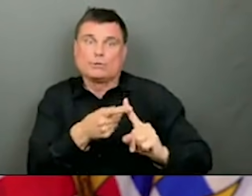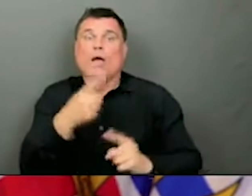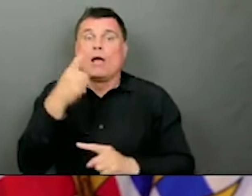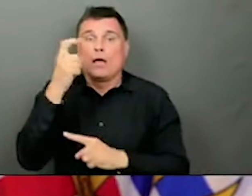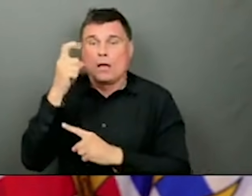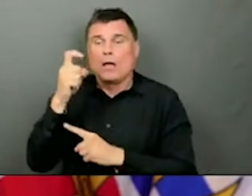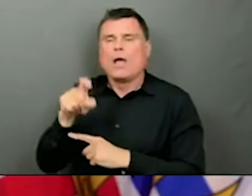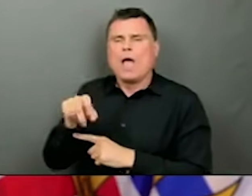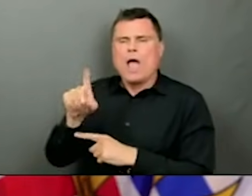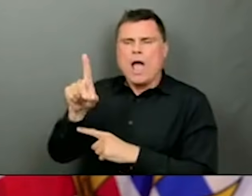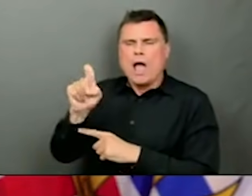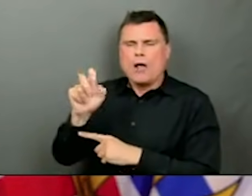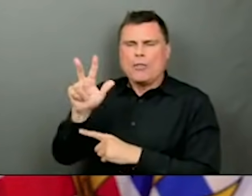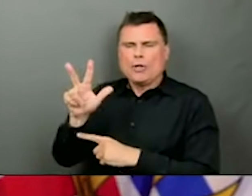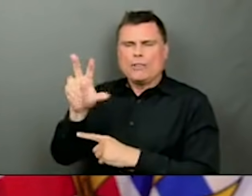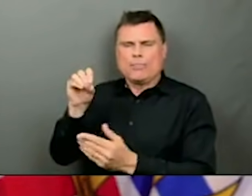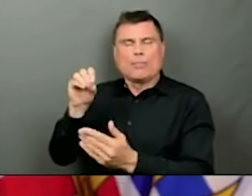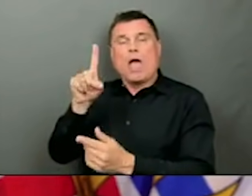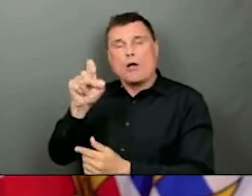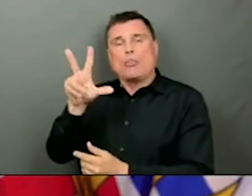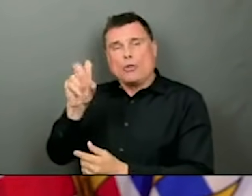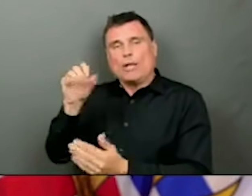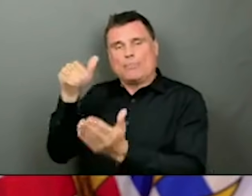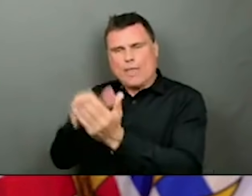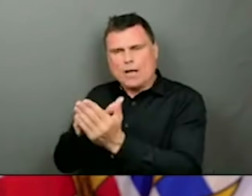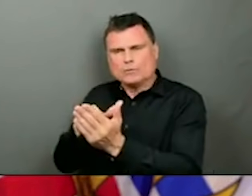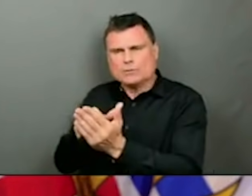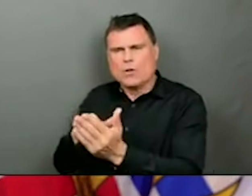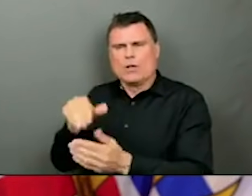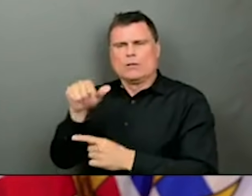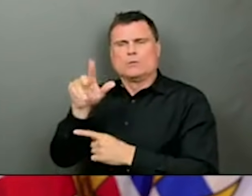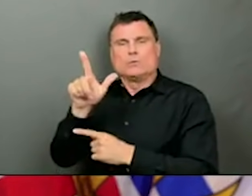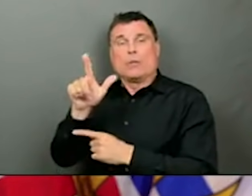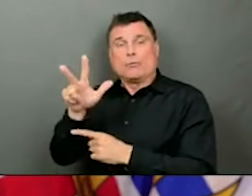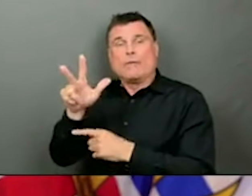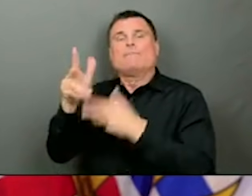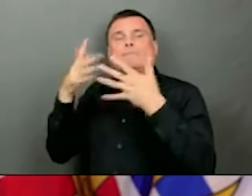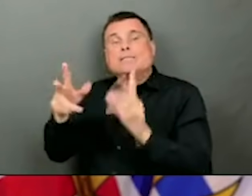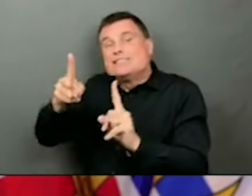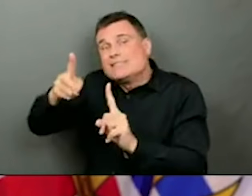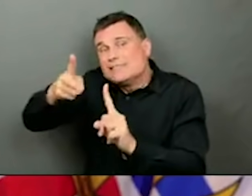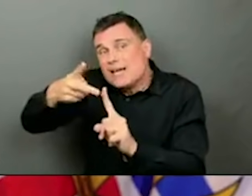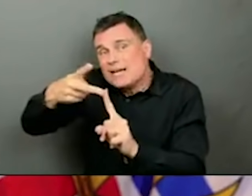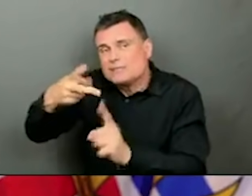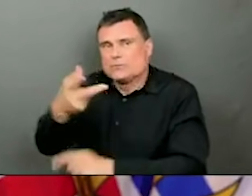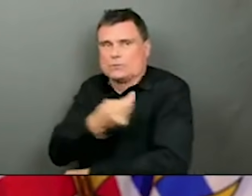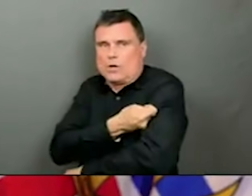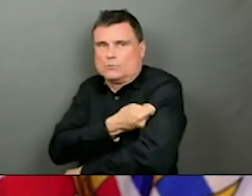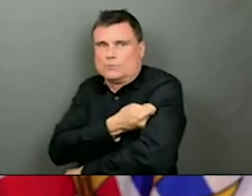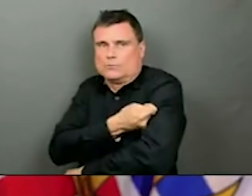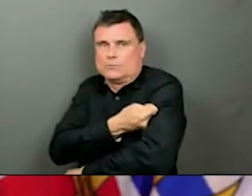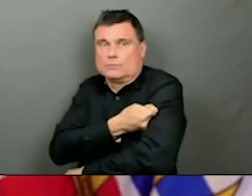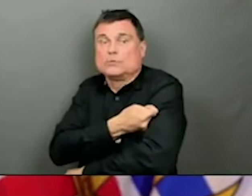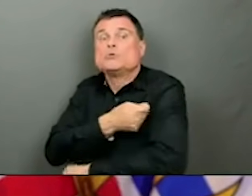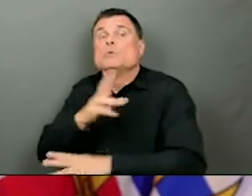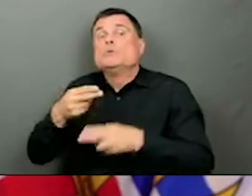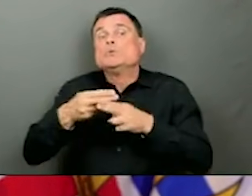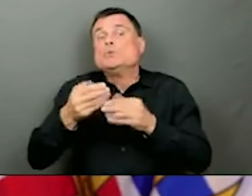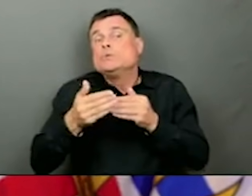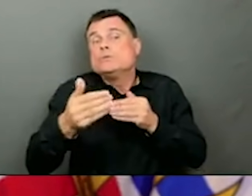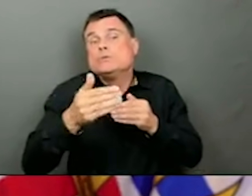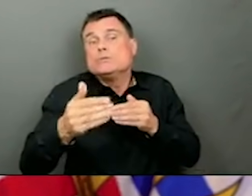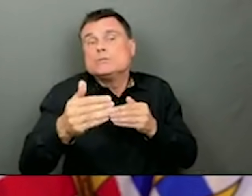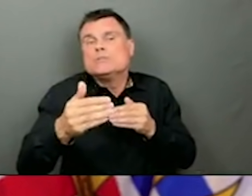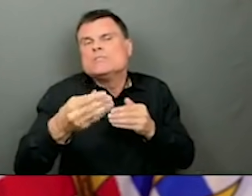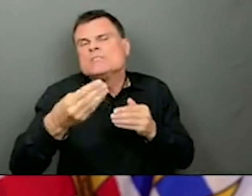130,023 second doses, which is about 3%, but we know that many people will be coming due in the next few weeks